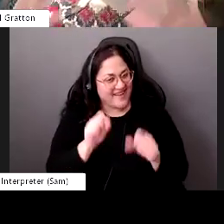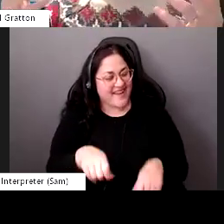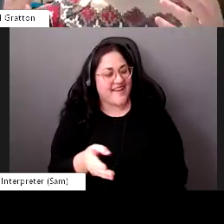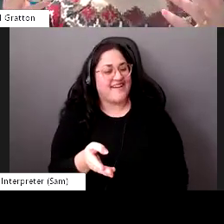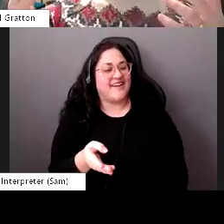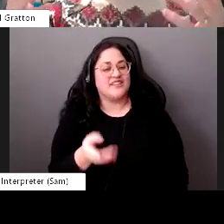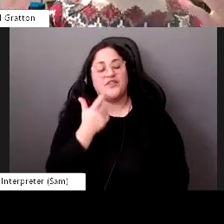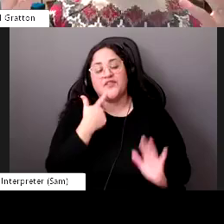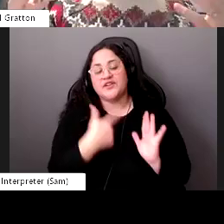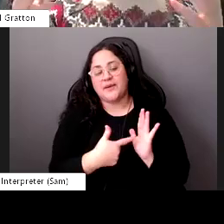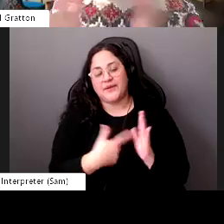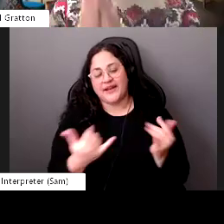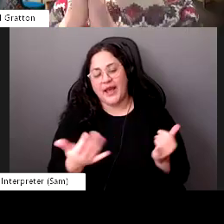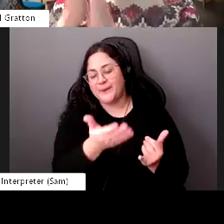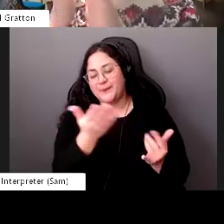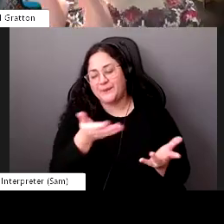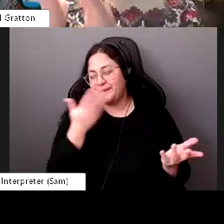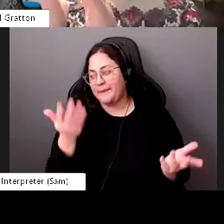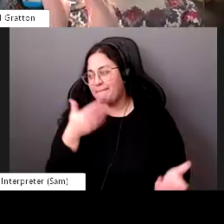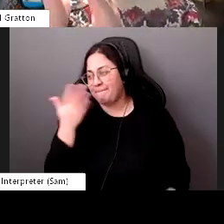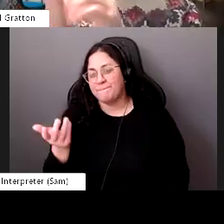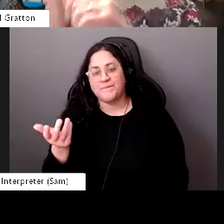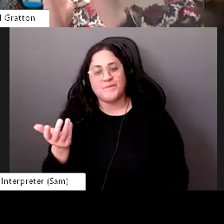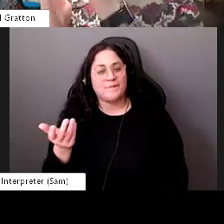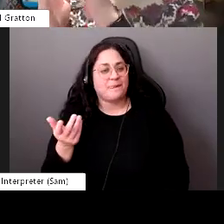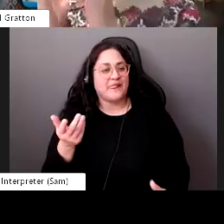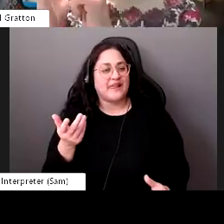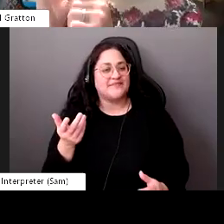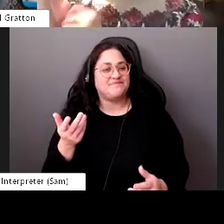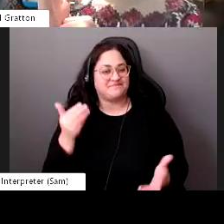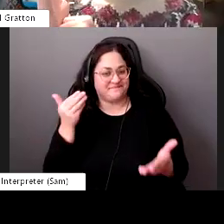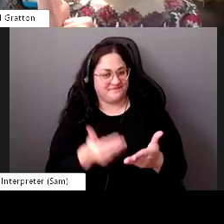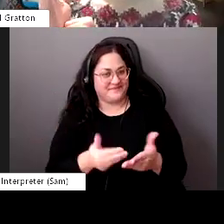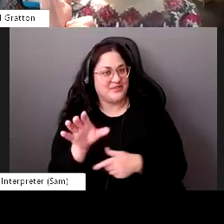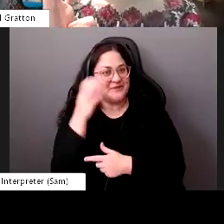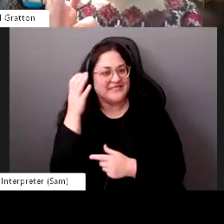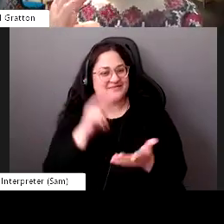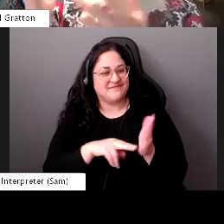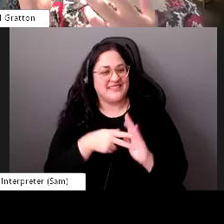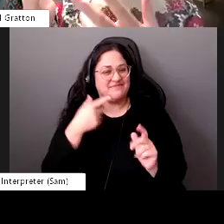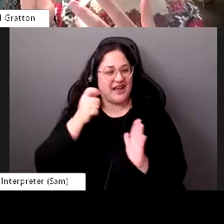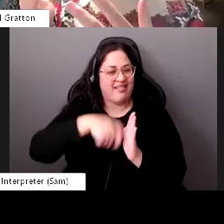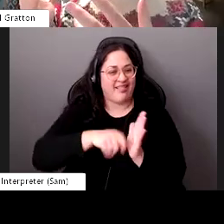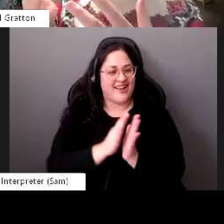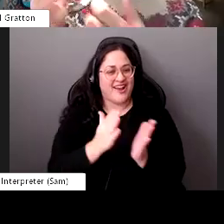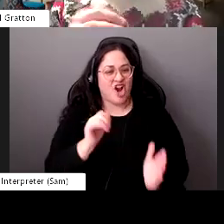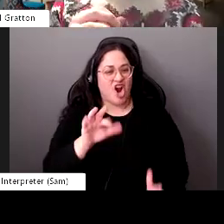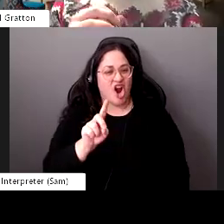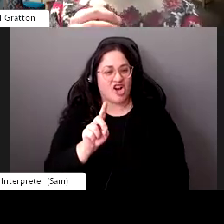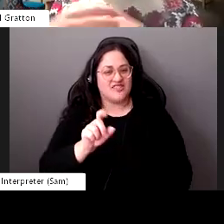right now, right? We've got to write, maybe, we have all these cards to write, and we're trying to be original in every card or whatever, but it's getting